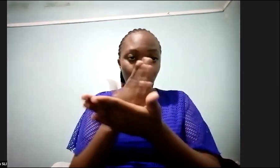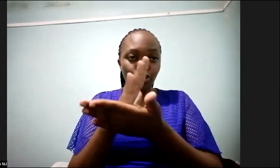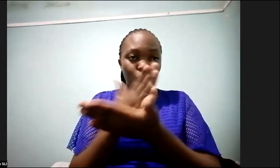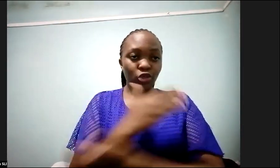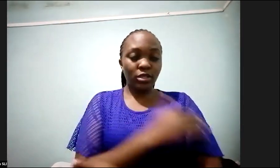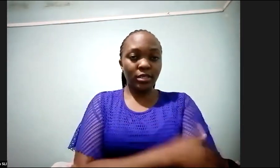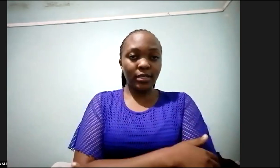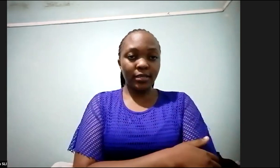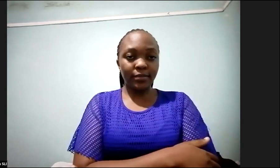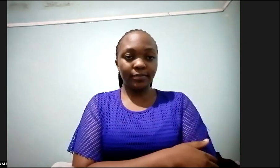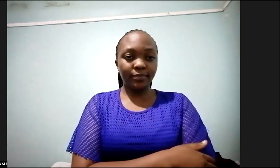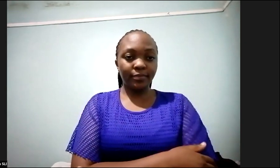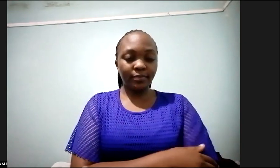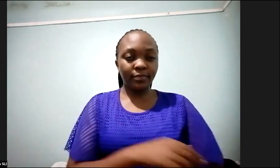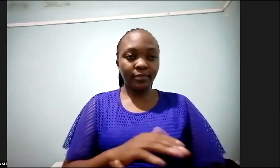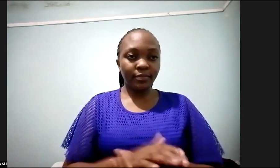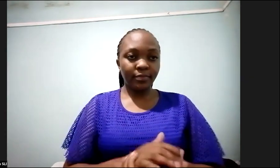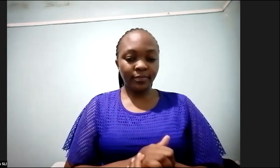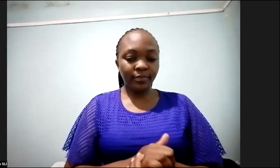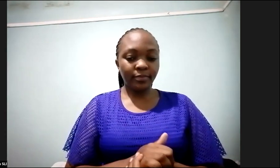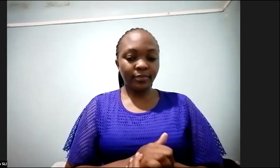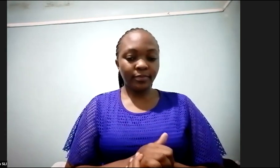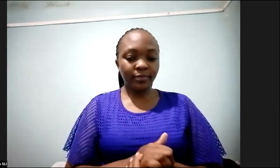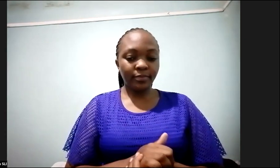our session today is